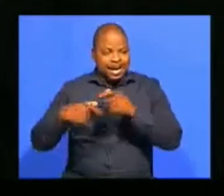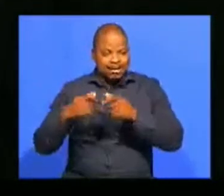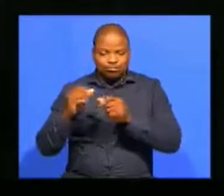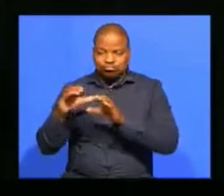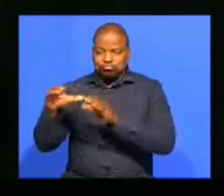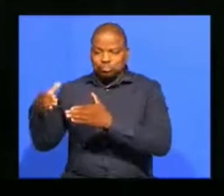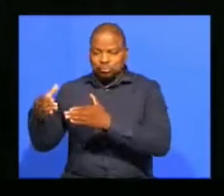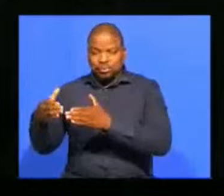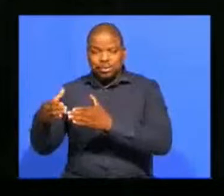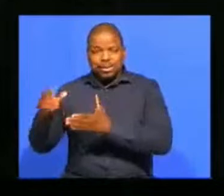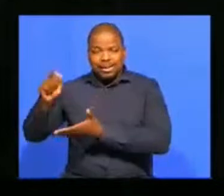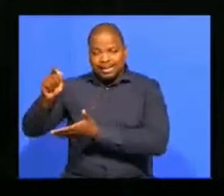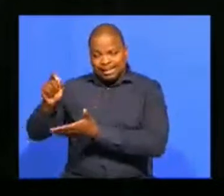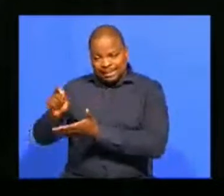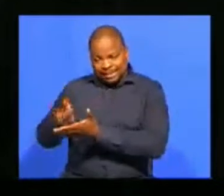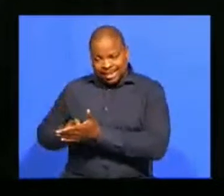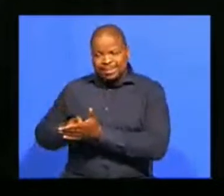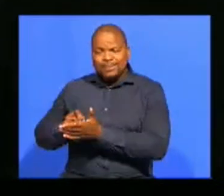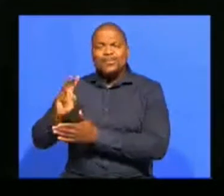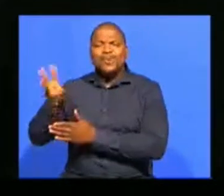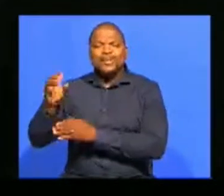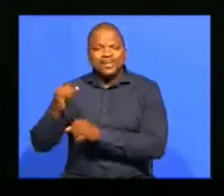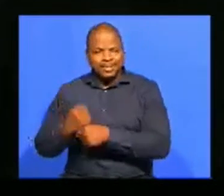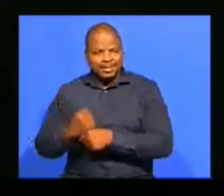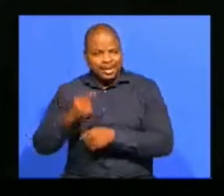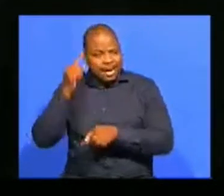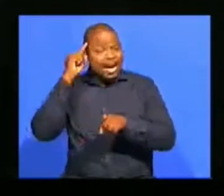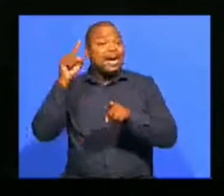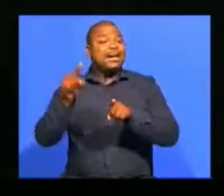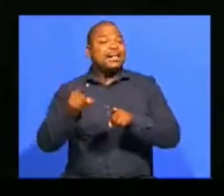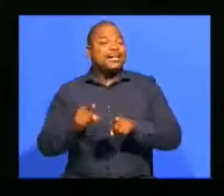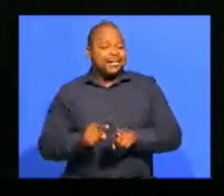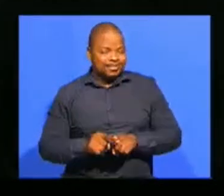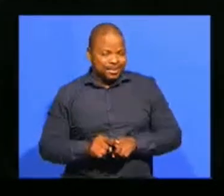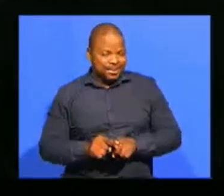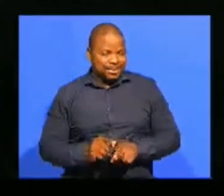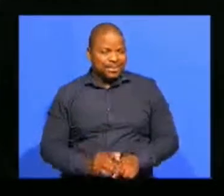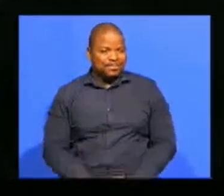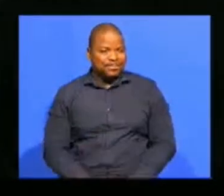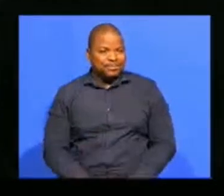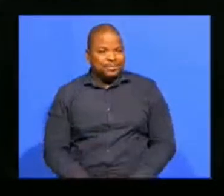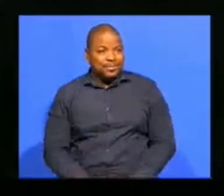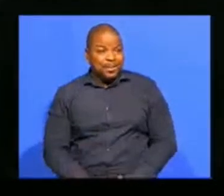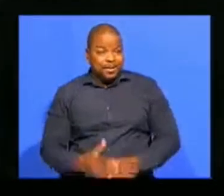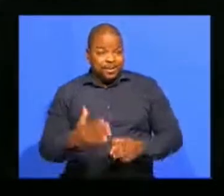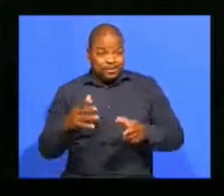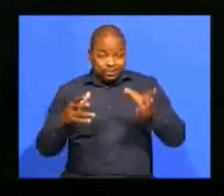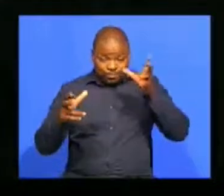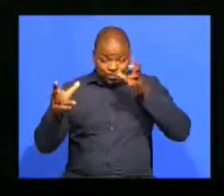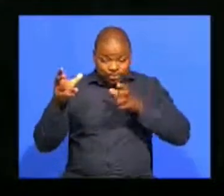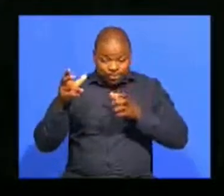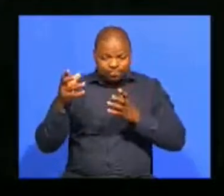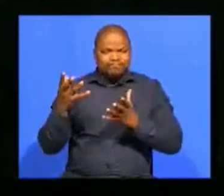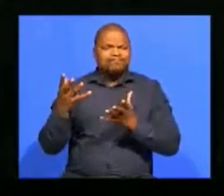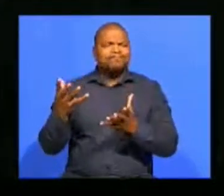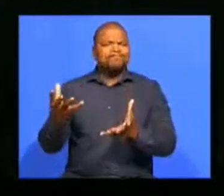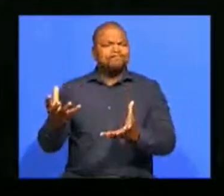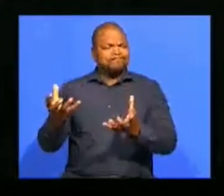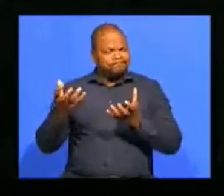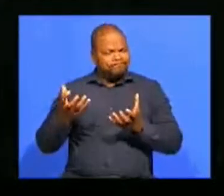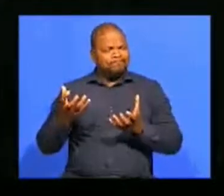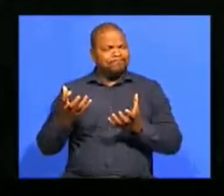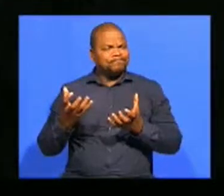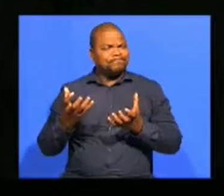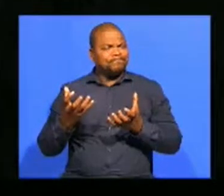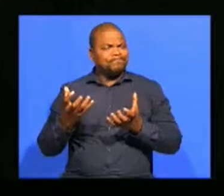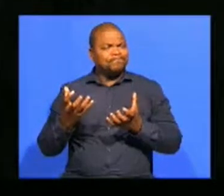space, they're going to sign an agreement. You heard that we are determined,